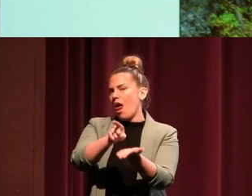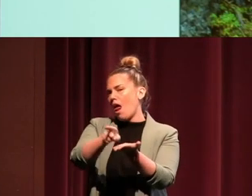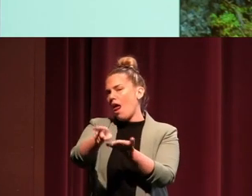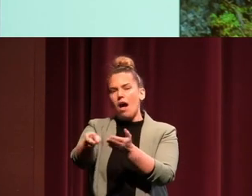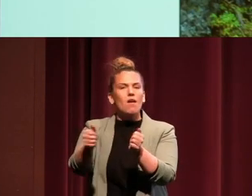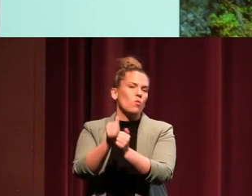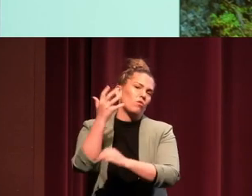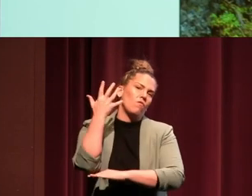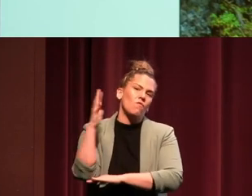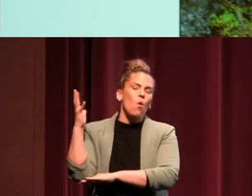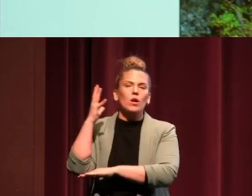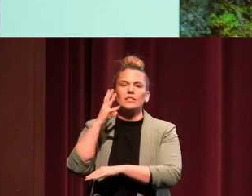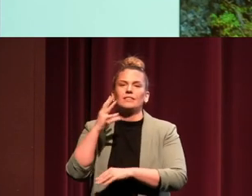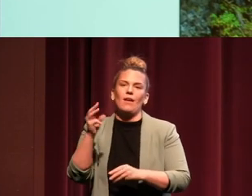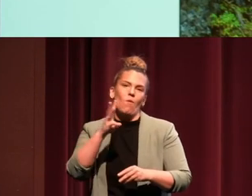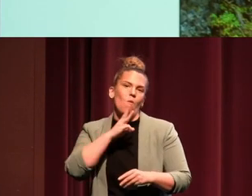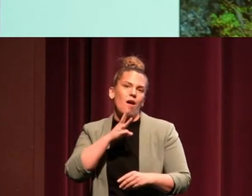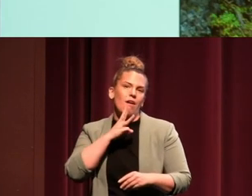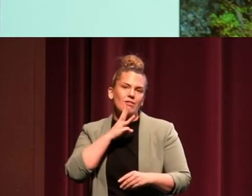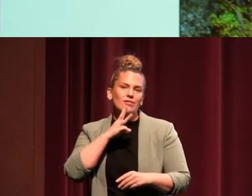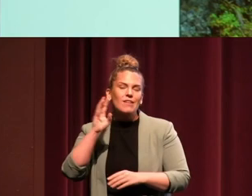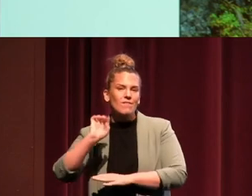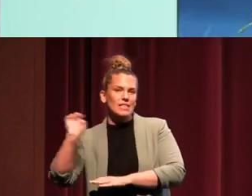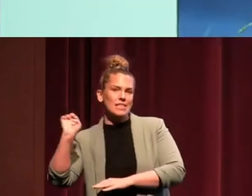and waters of eastern Oregon.